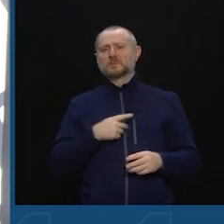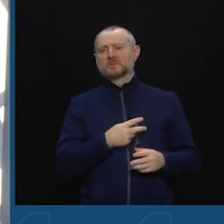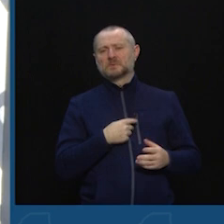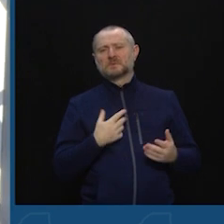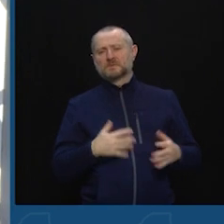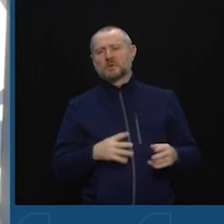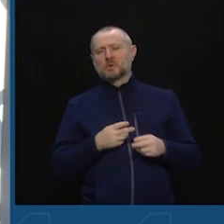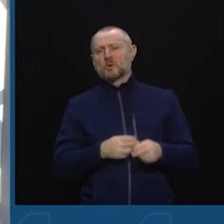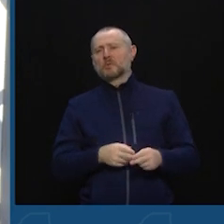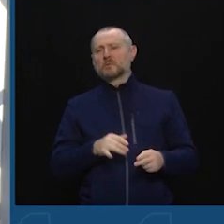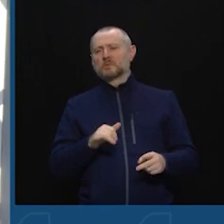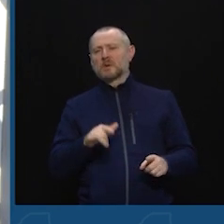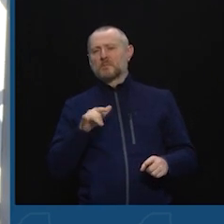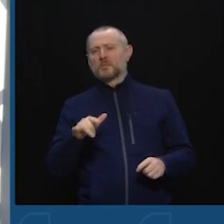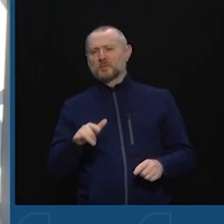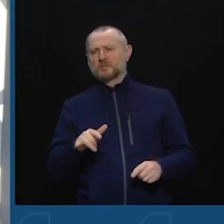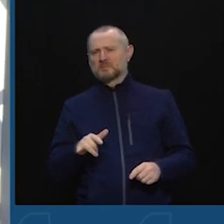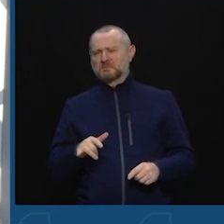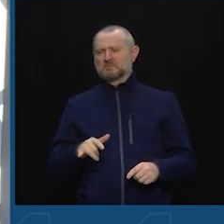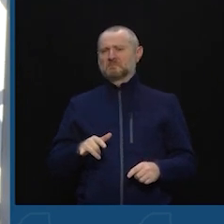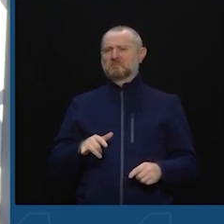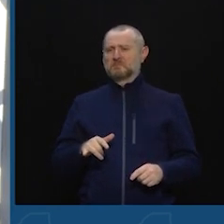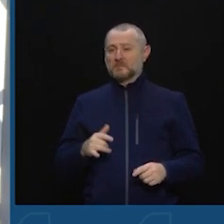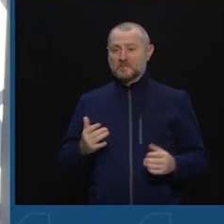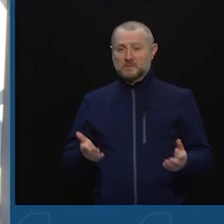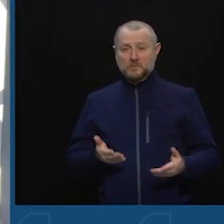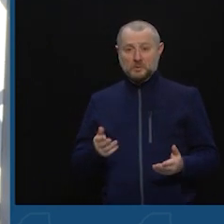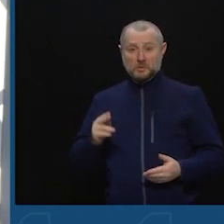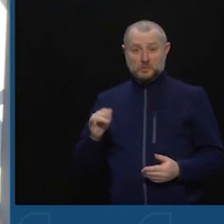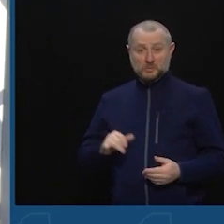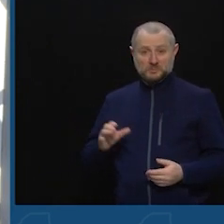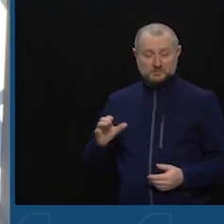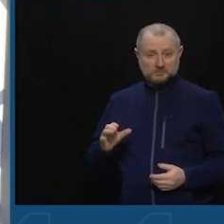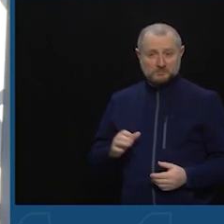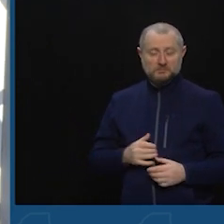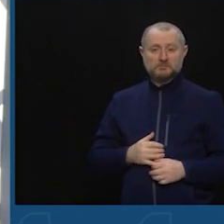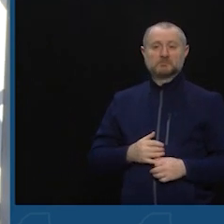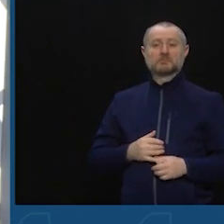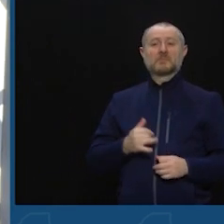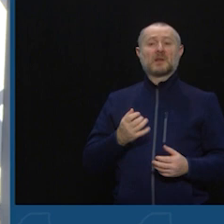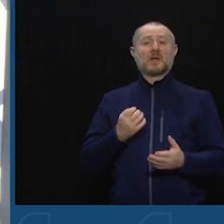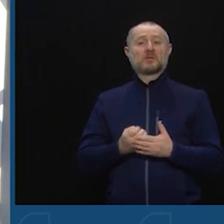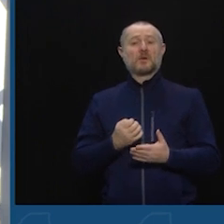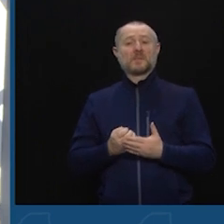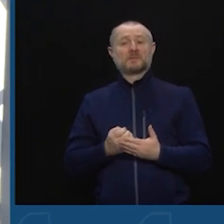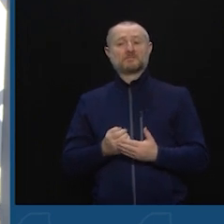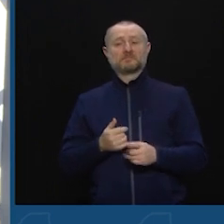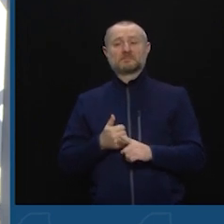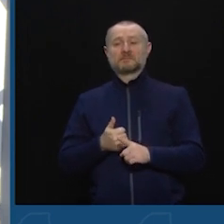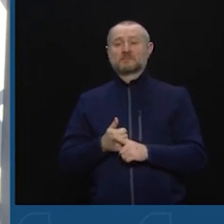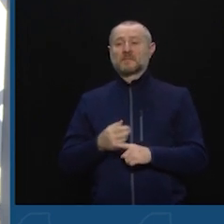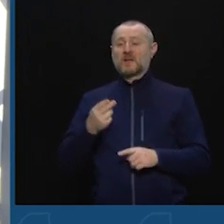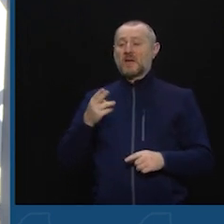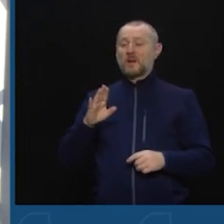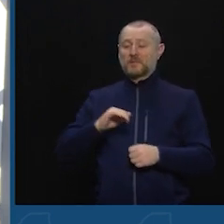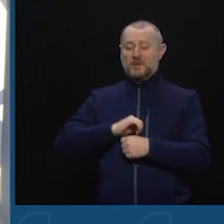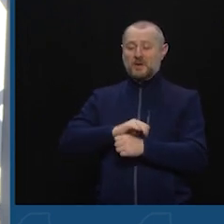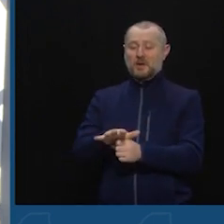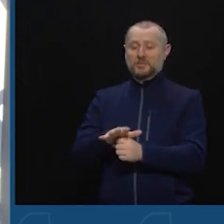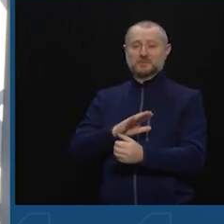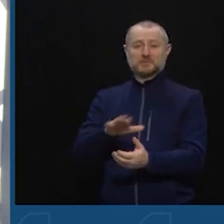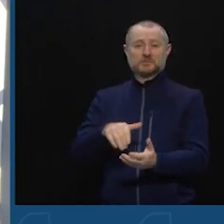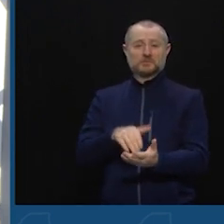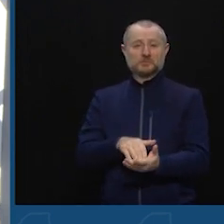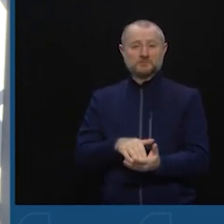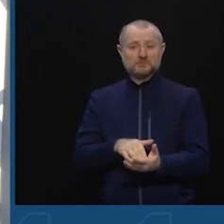this. Here, New York City is the economic ecosystem and the engine